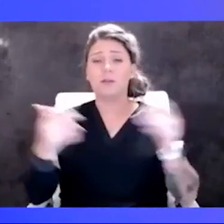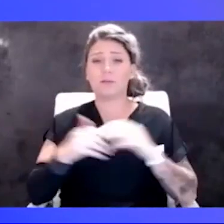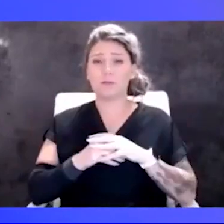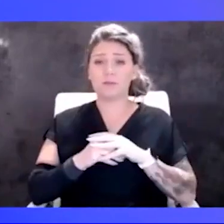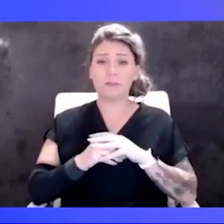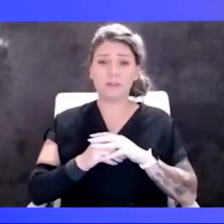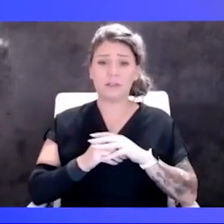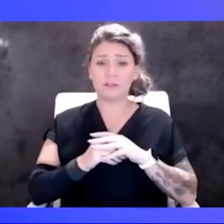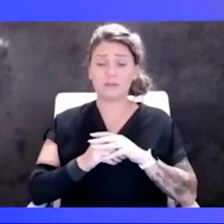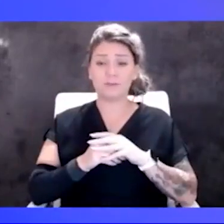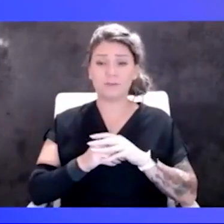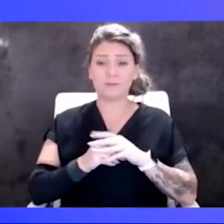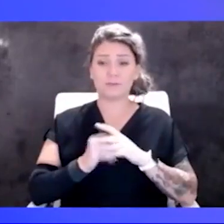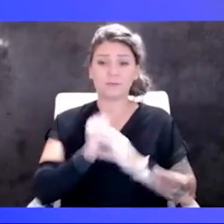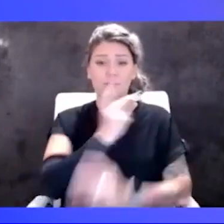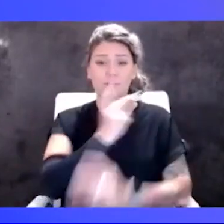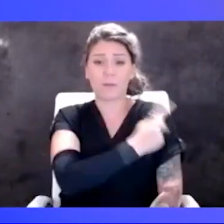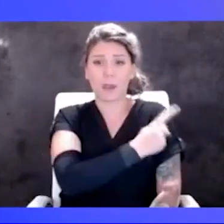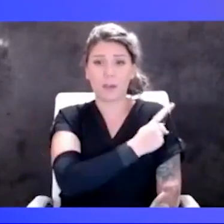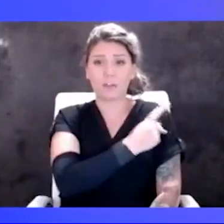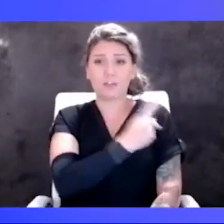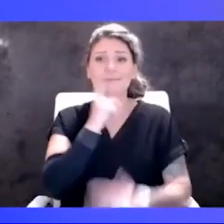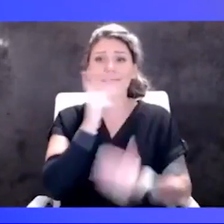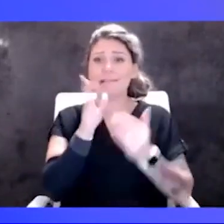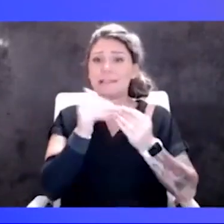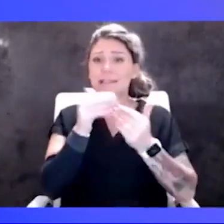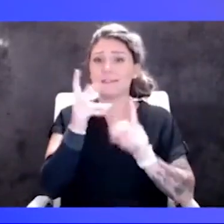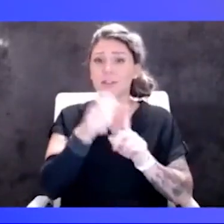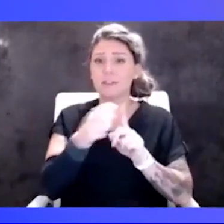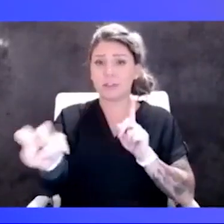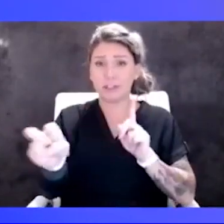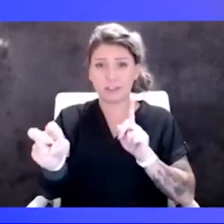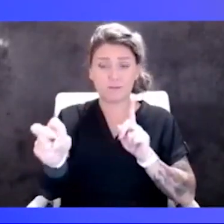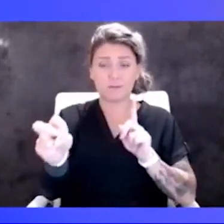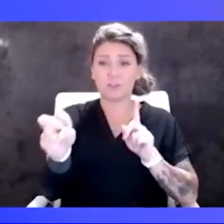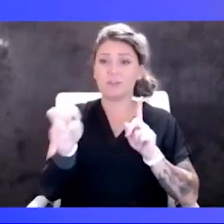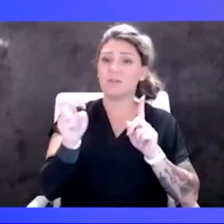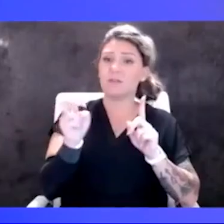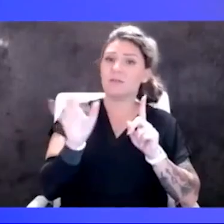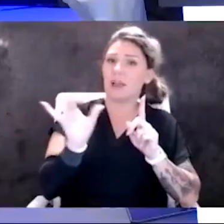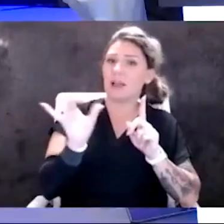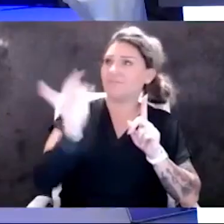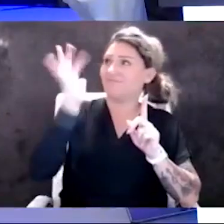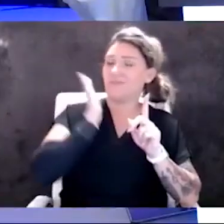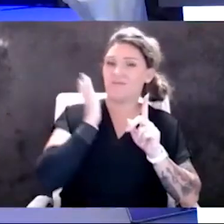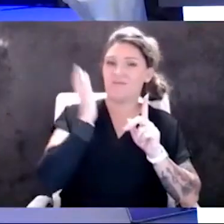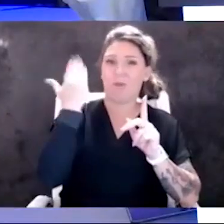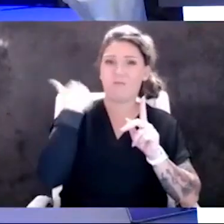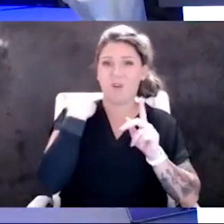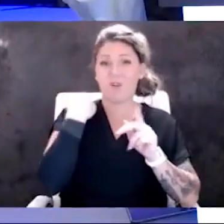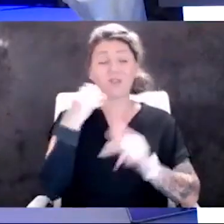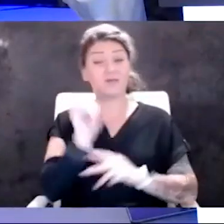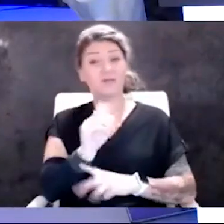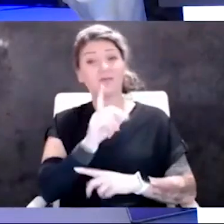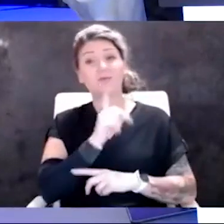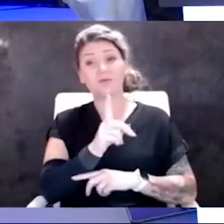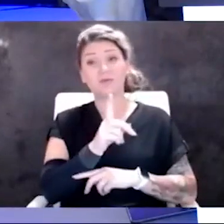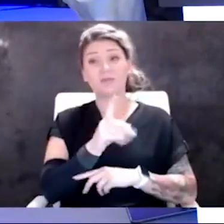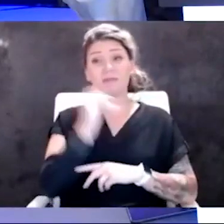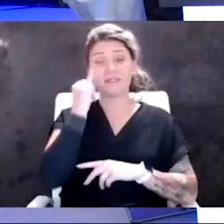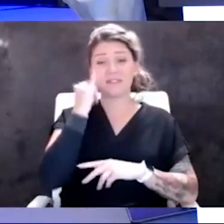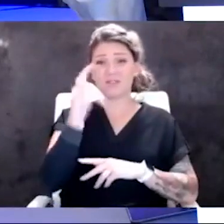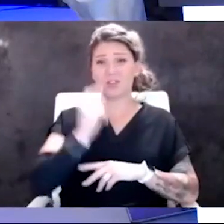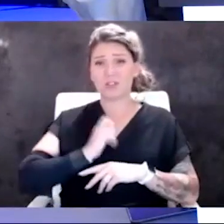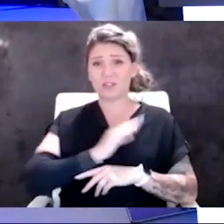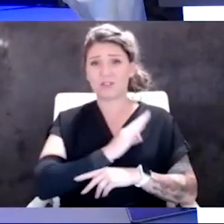patients to easily transfer as once was the case. Yeah, that is really true. And with fewer staff across the